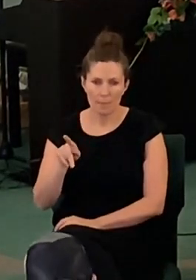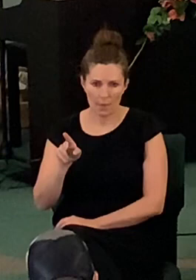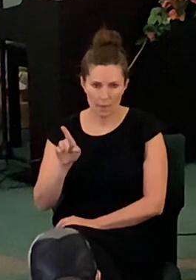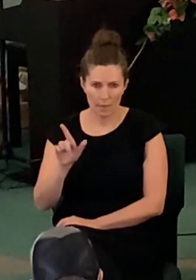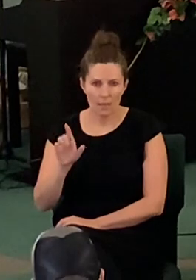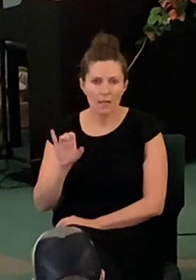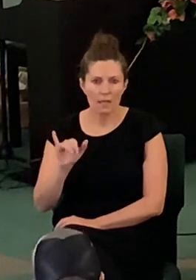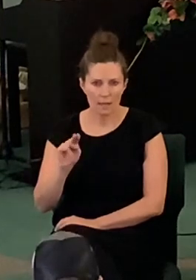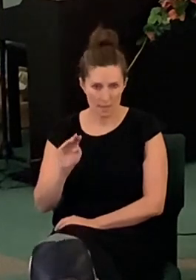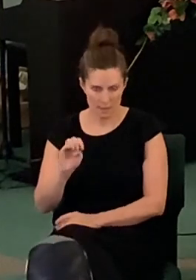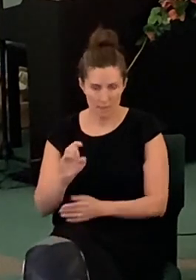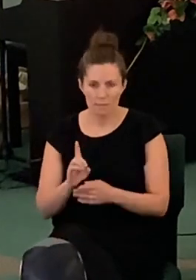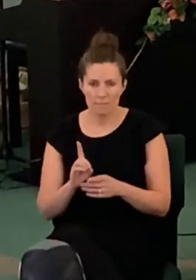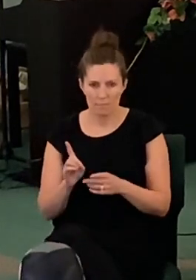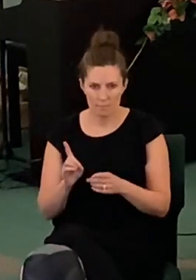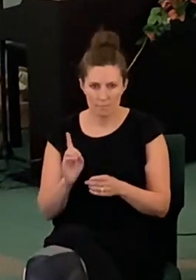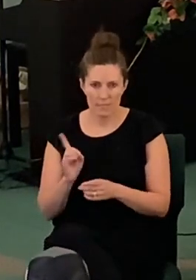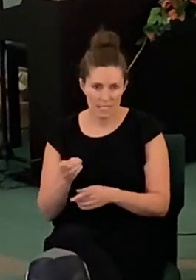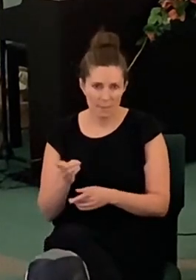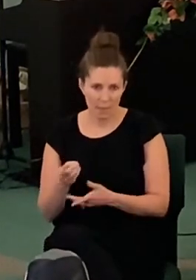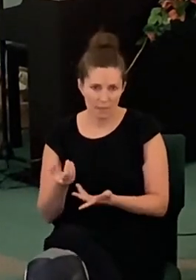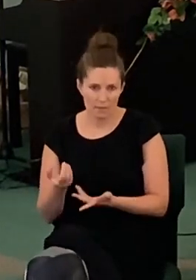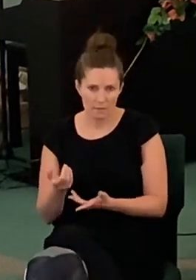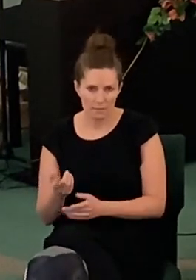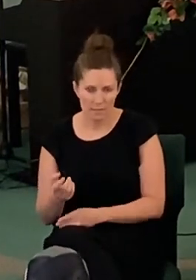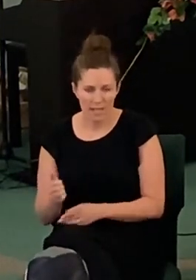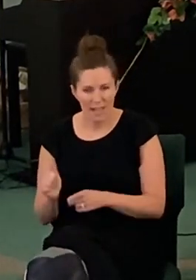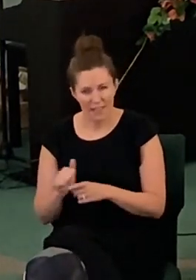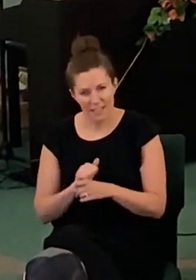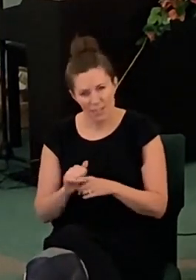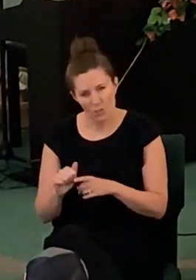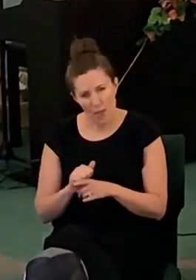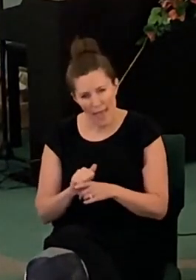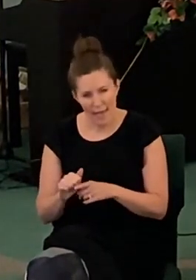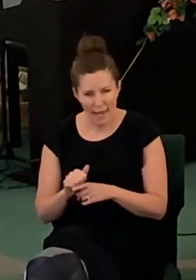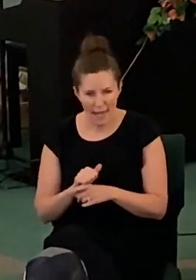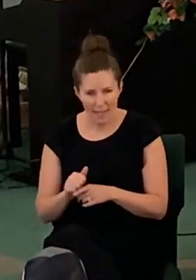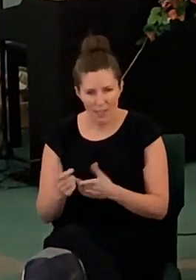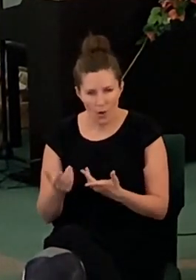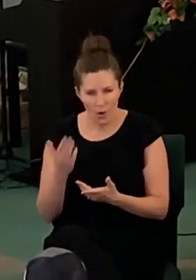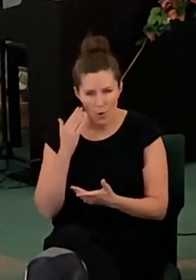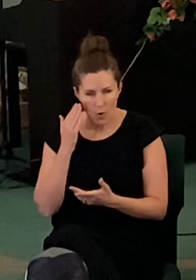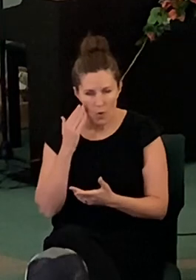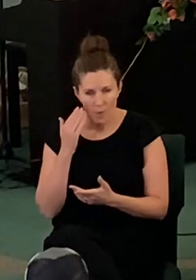in spirit there in verse 13. The idea here is of